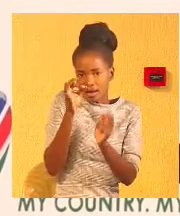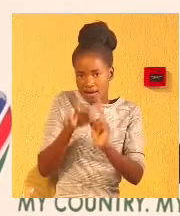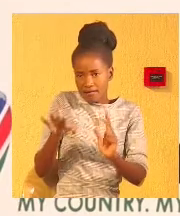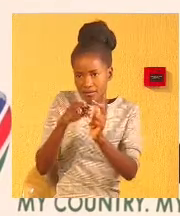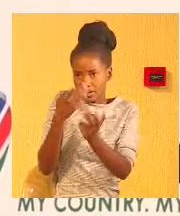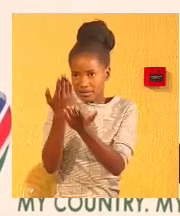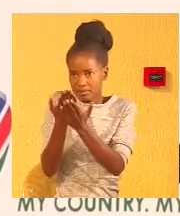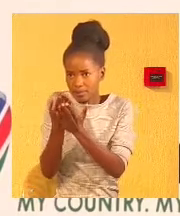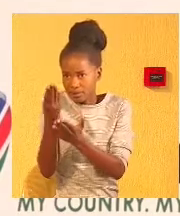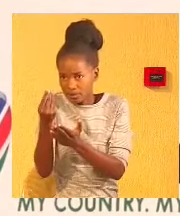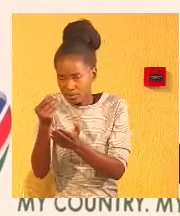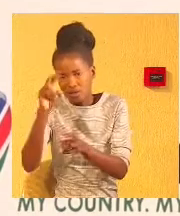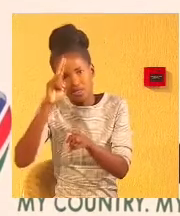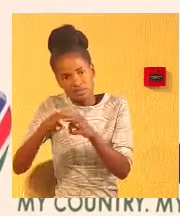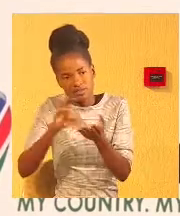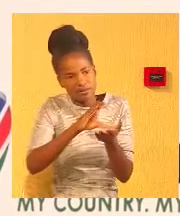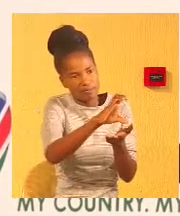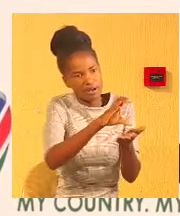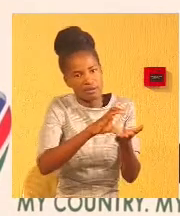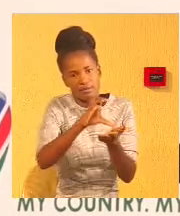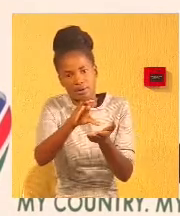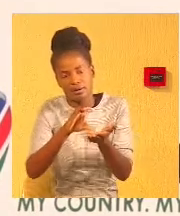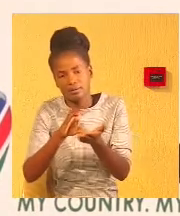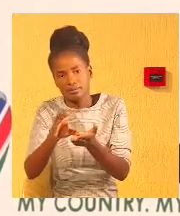farmers. We need to